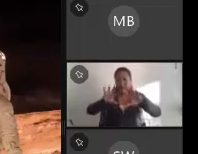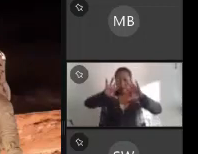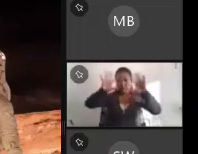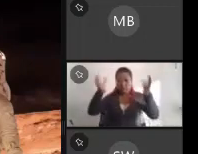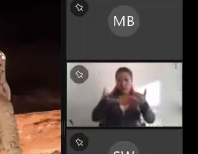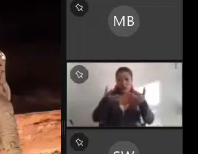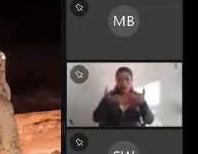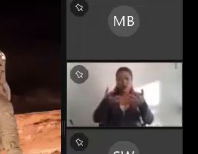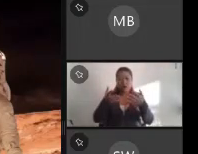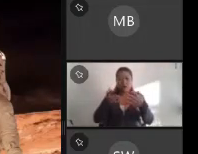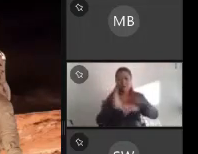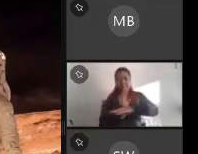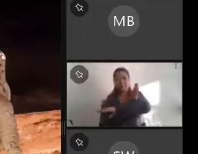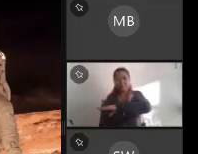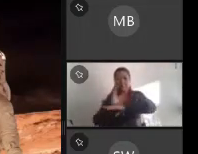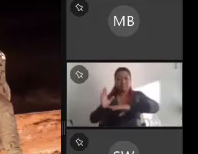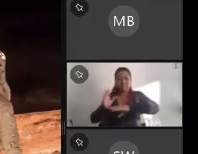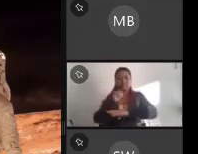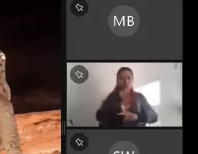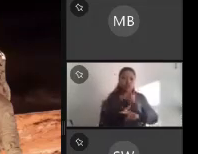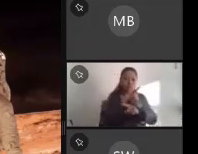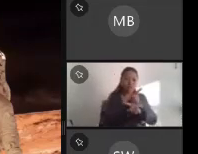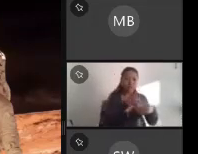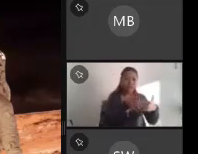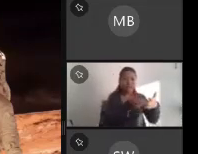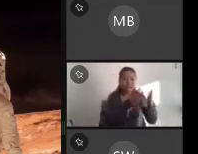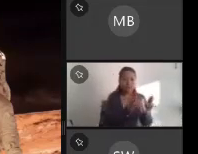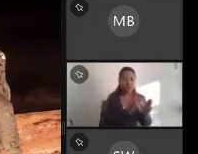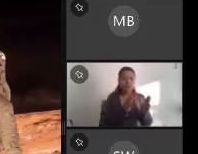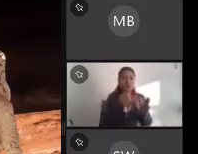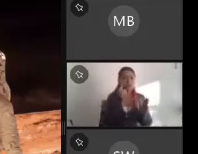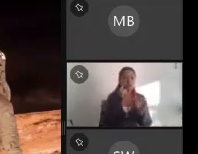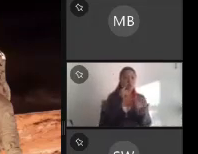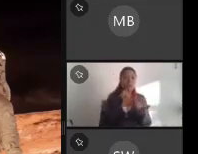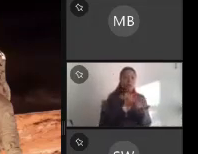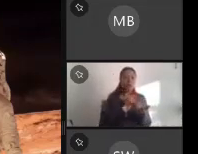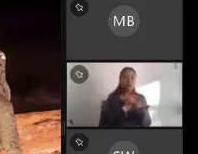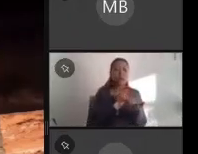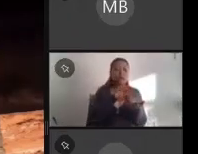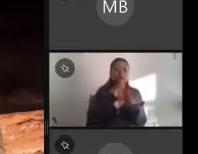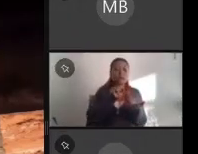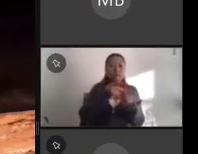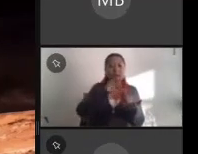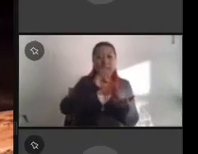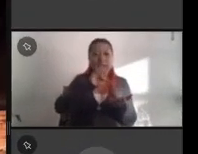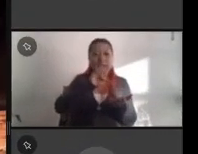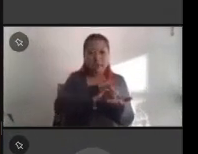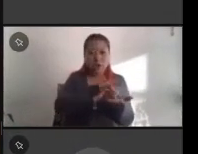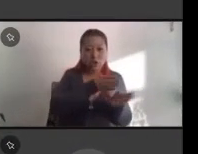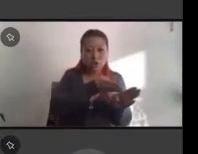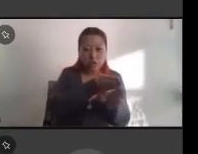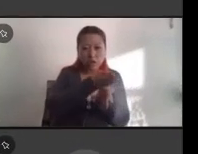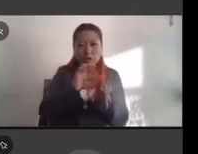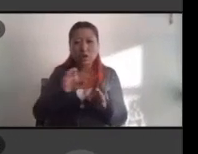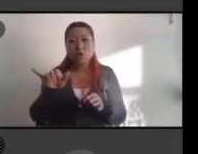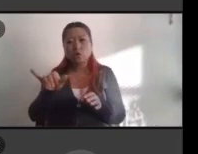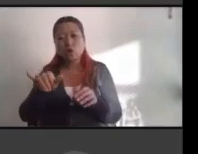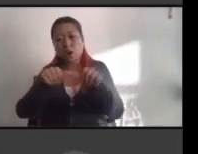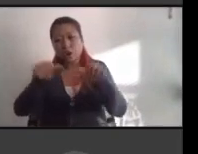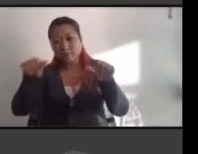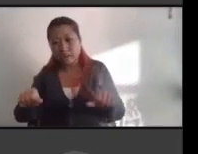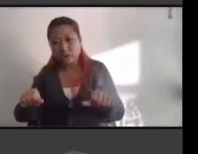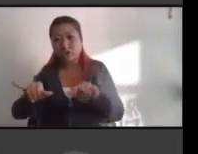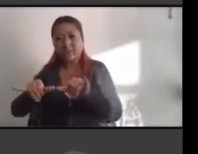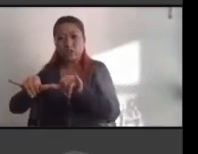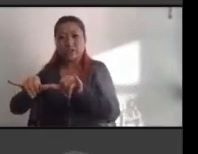of not only the leadership within the space medicine community, but also in the architecture and engineering community, and then